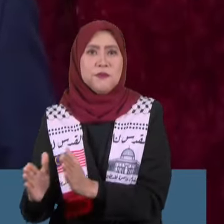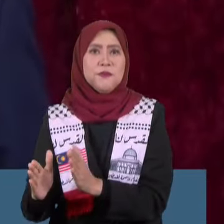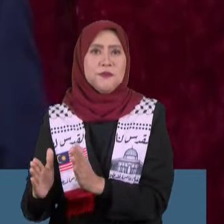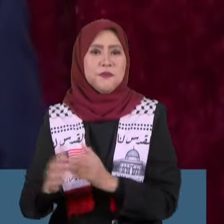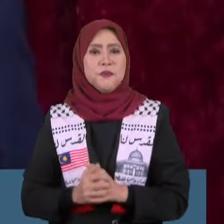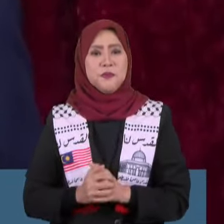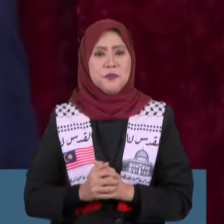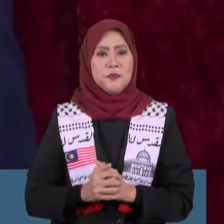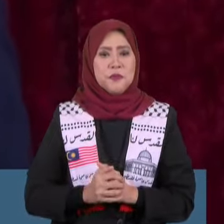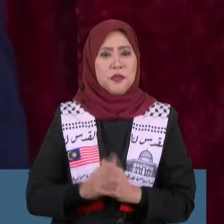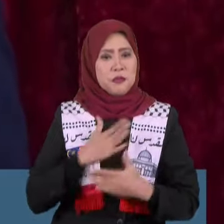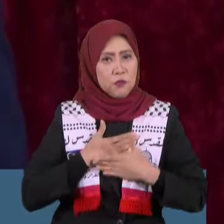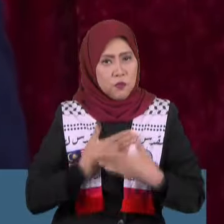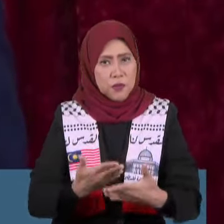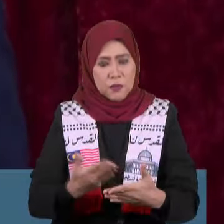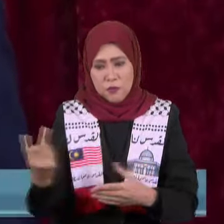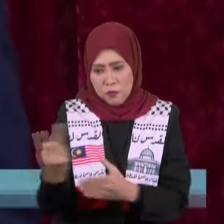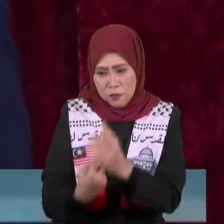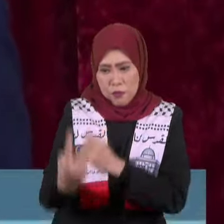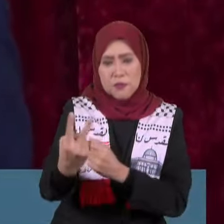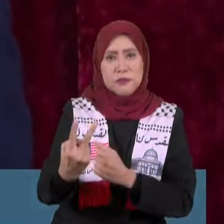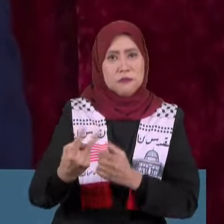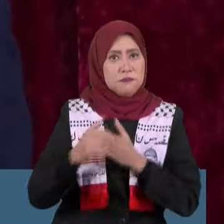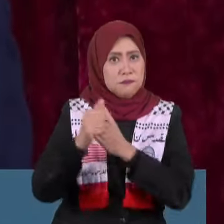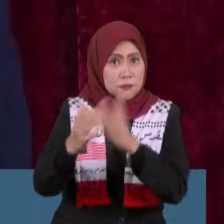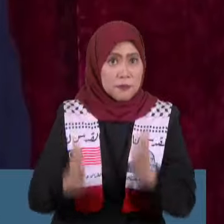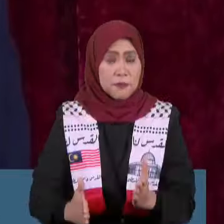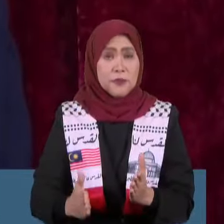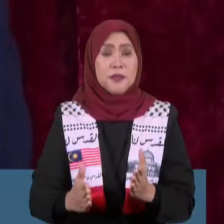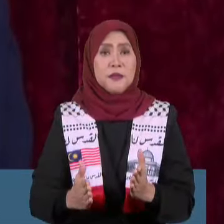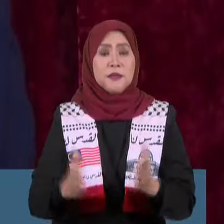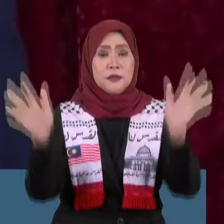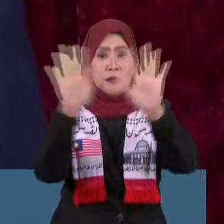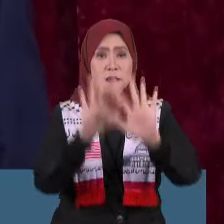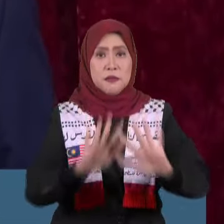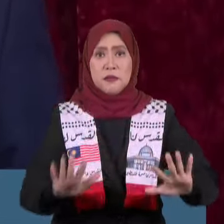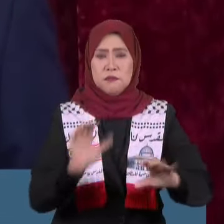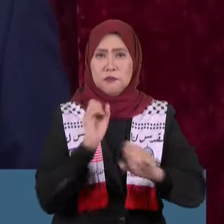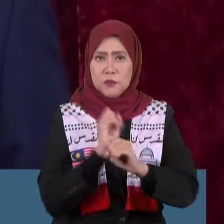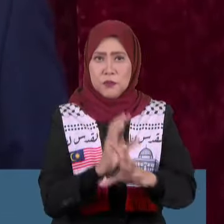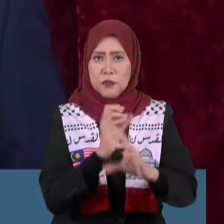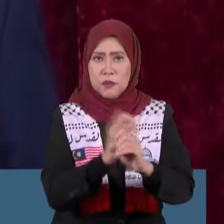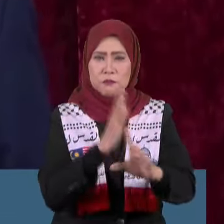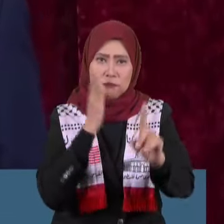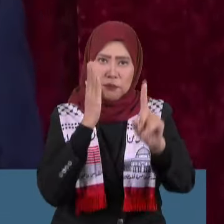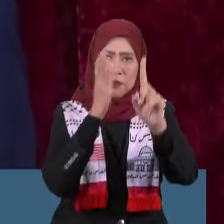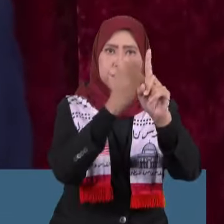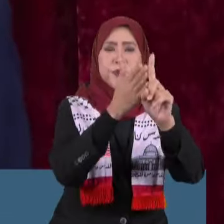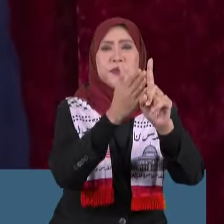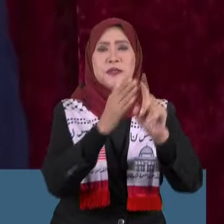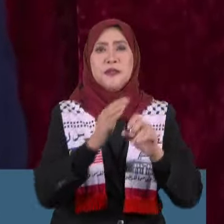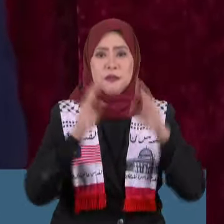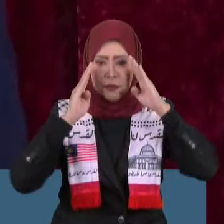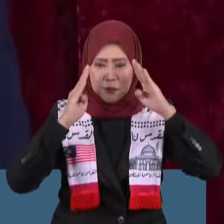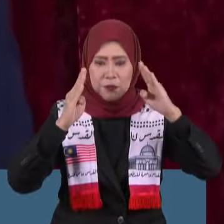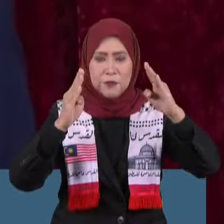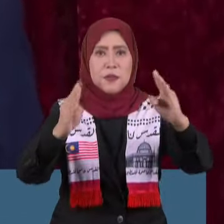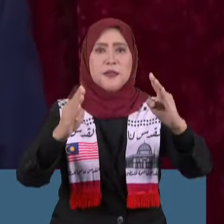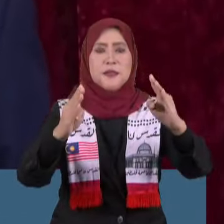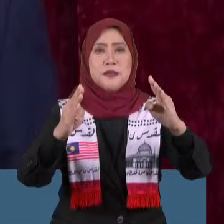of us seem to be committed to make sure that ASEAN continues to function more effectively and to focus